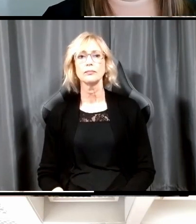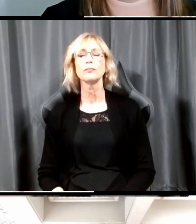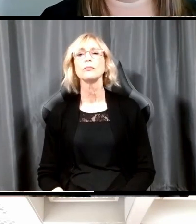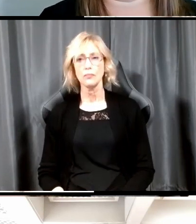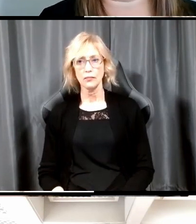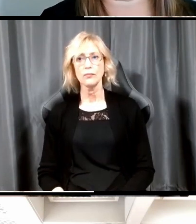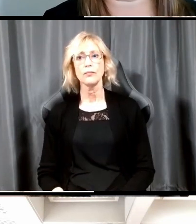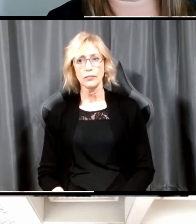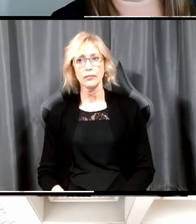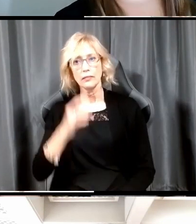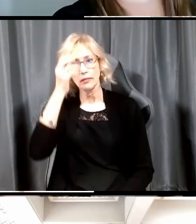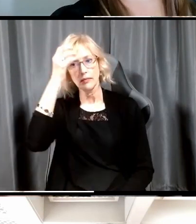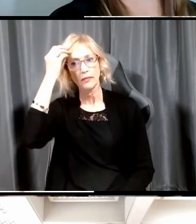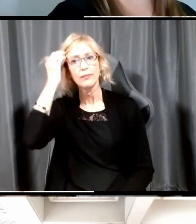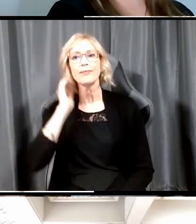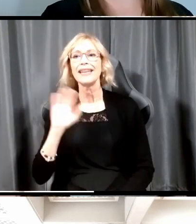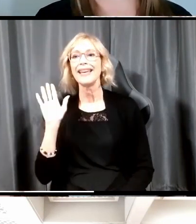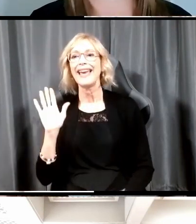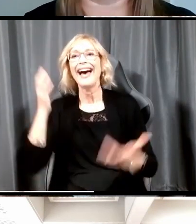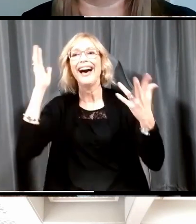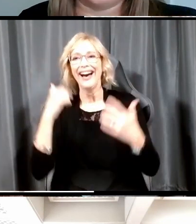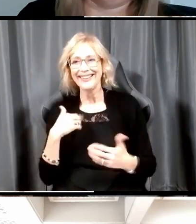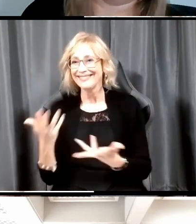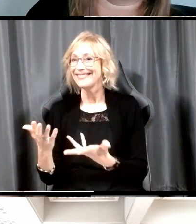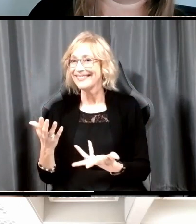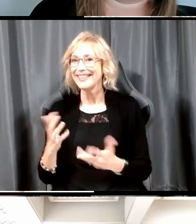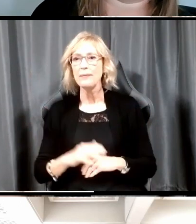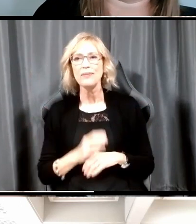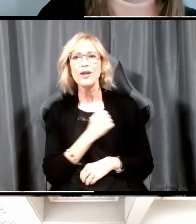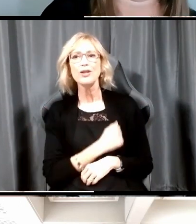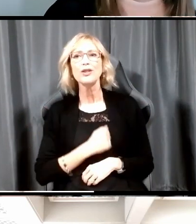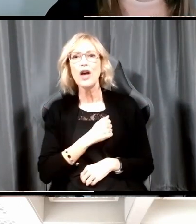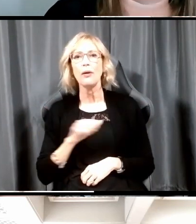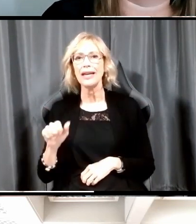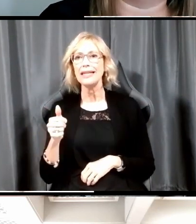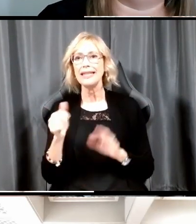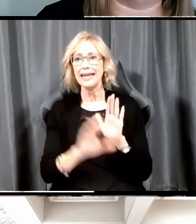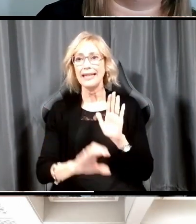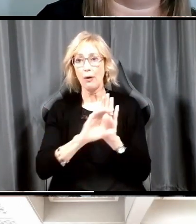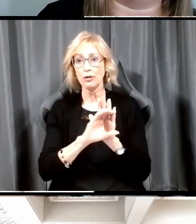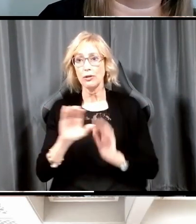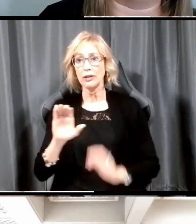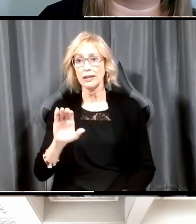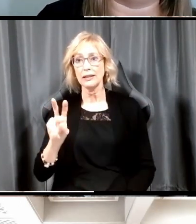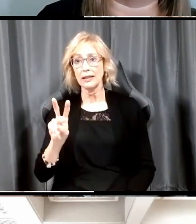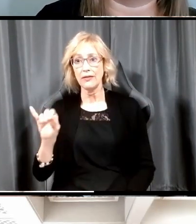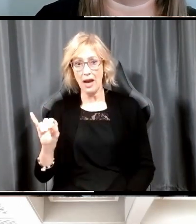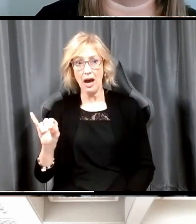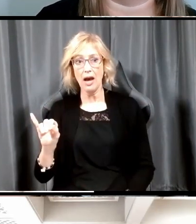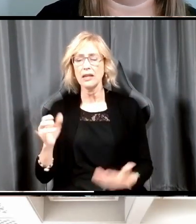So here yeah. Yeah, go ahead. Sorry, so the 10 characteristics of CVI